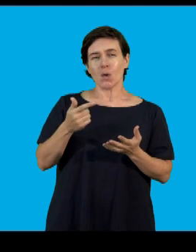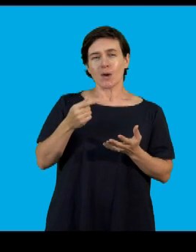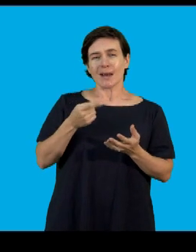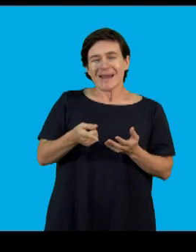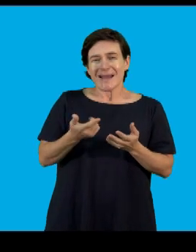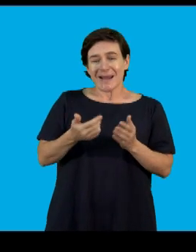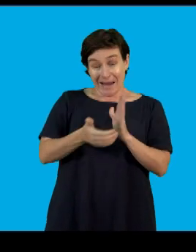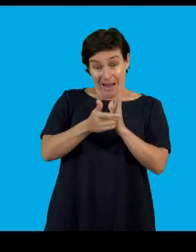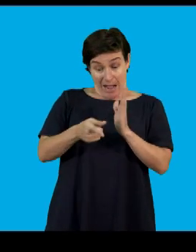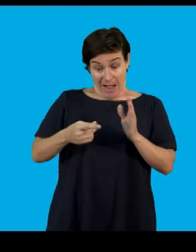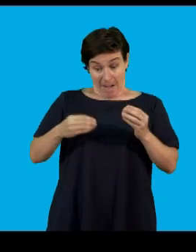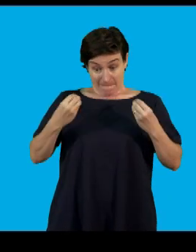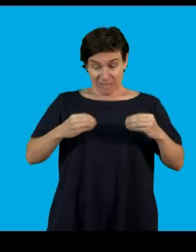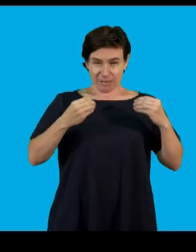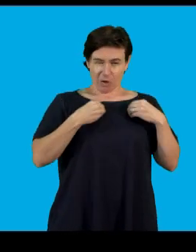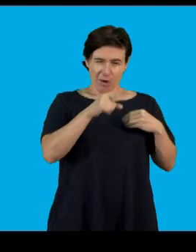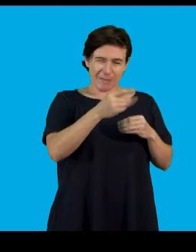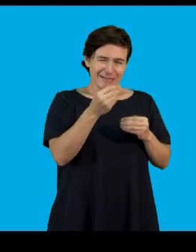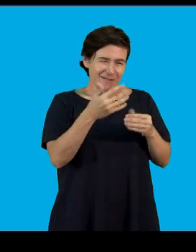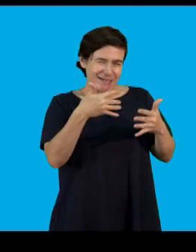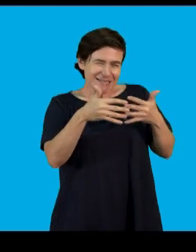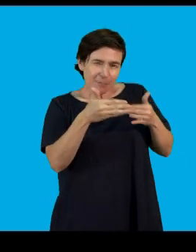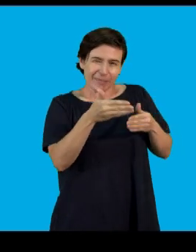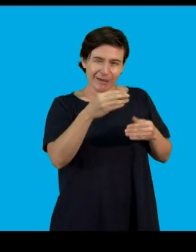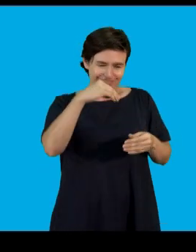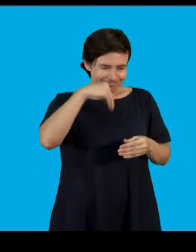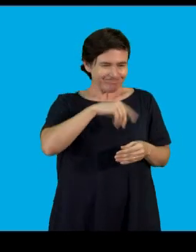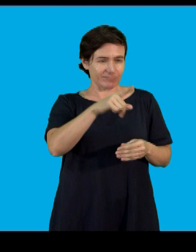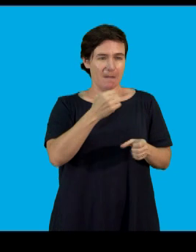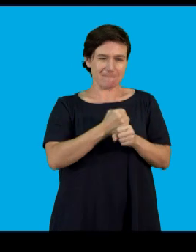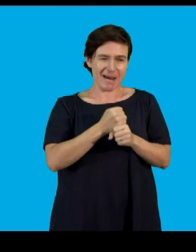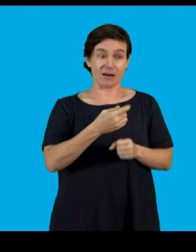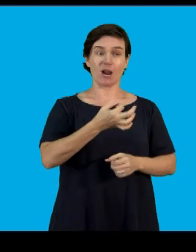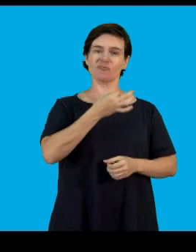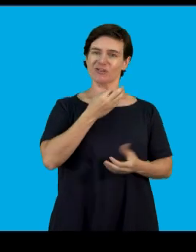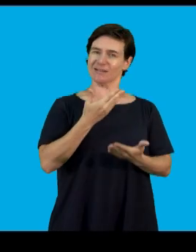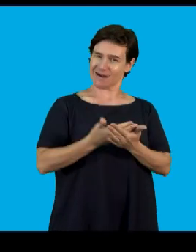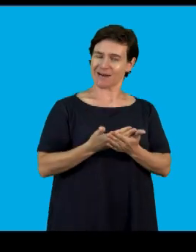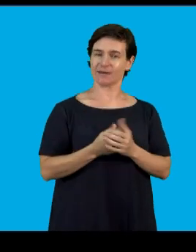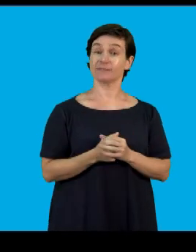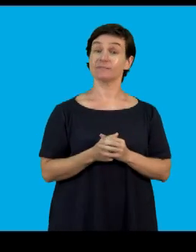risk. I'm sure you've got the answer. Yes. The correct answer is